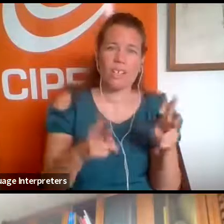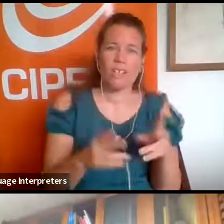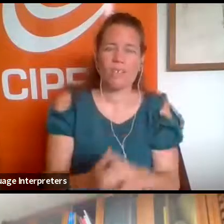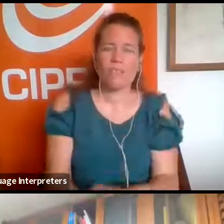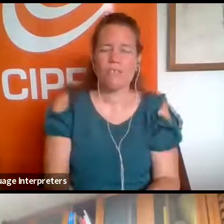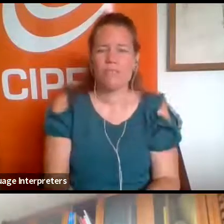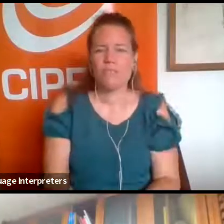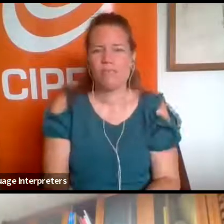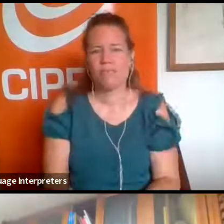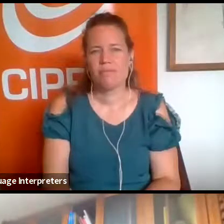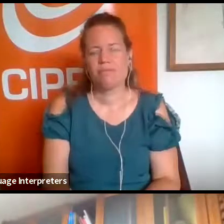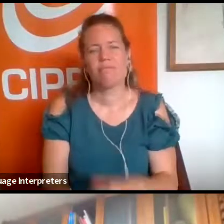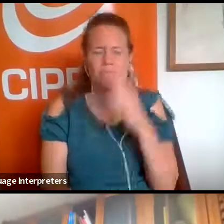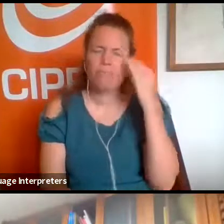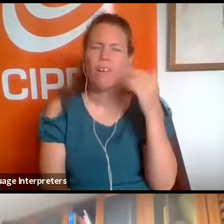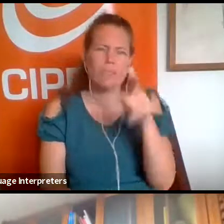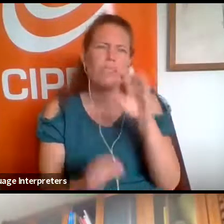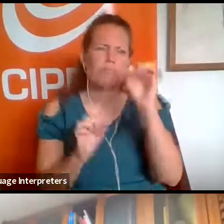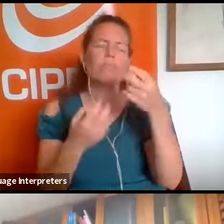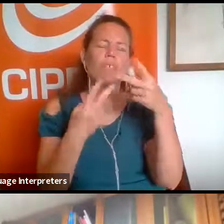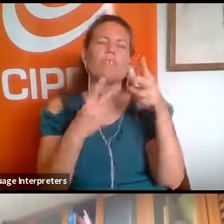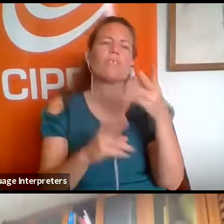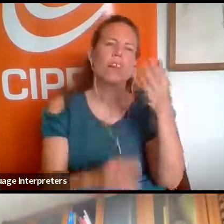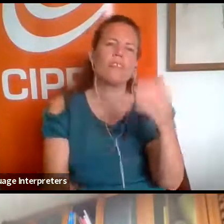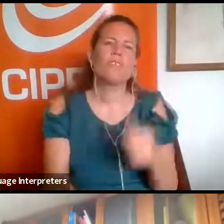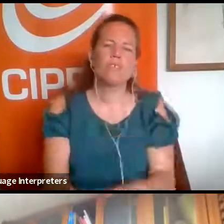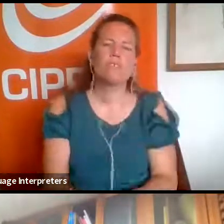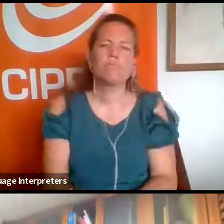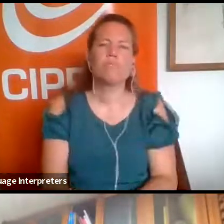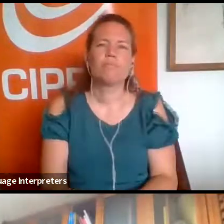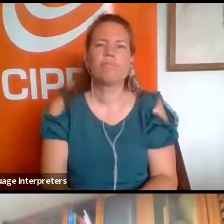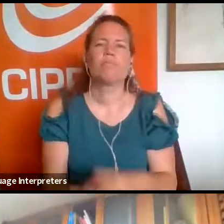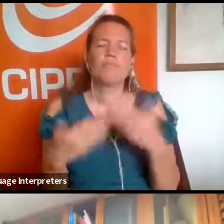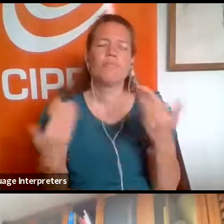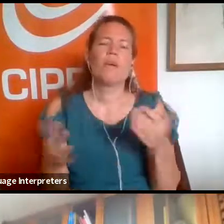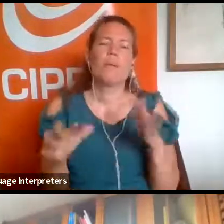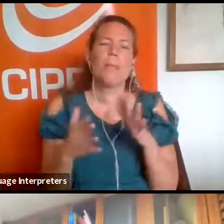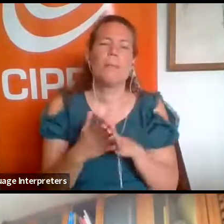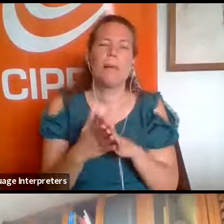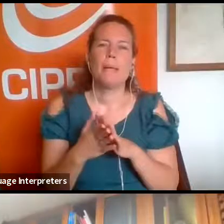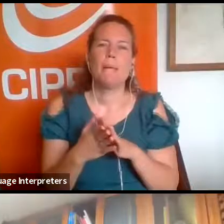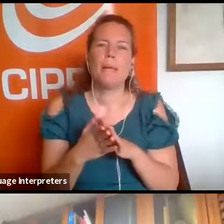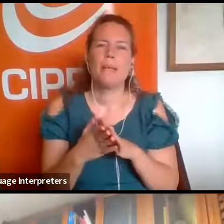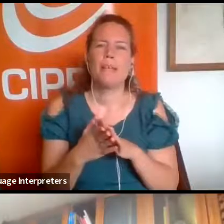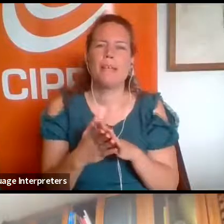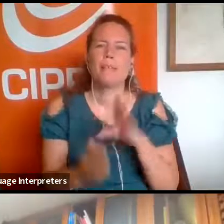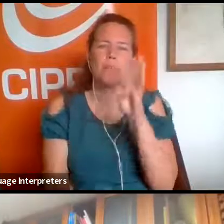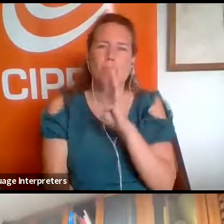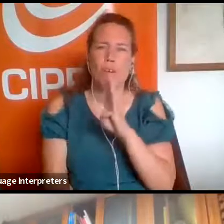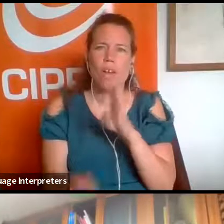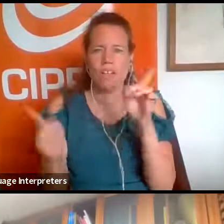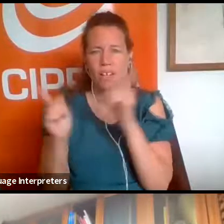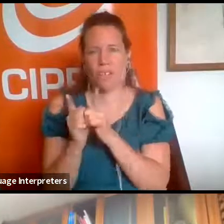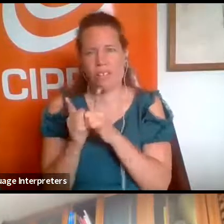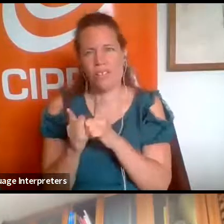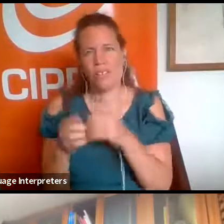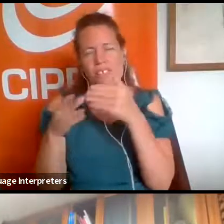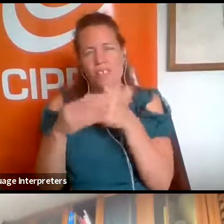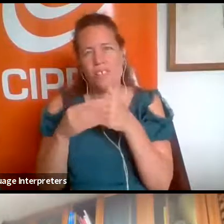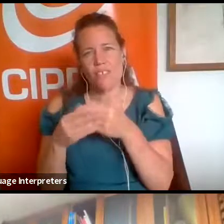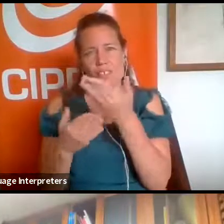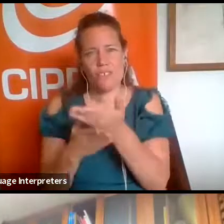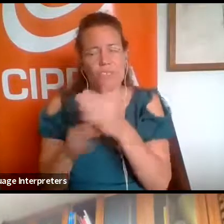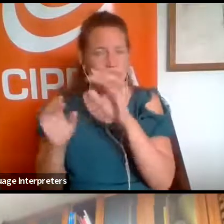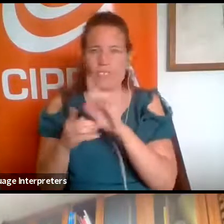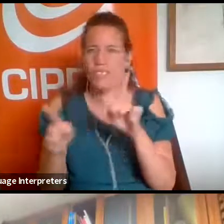Yeah, I think you can start off with the questions, and then maybe Bulanda can introduce herself briefly. I don't know, because I didn't really. Yeah, you